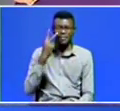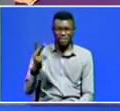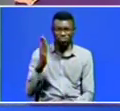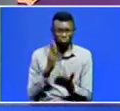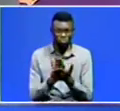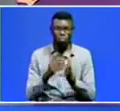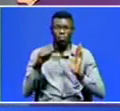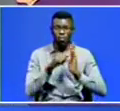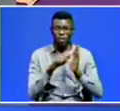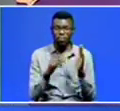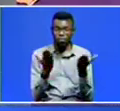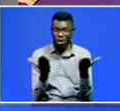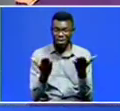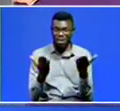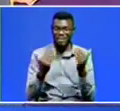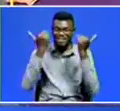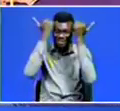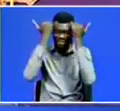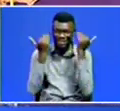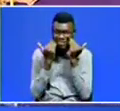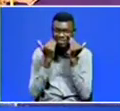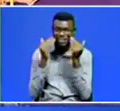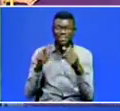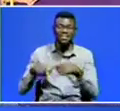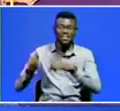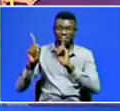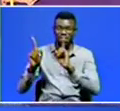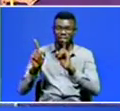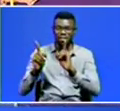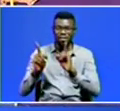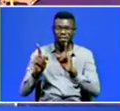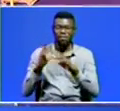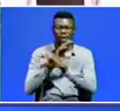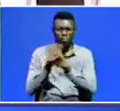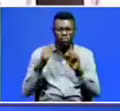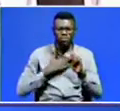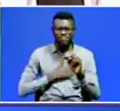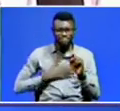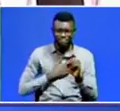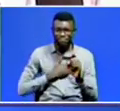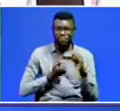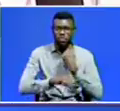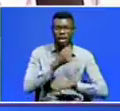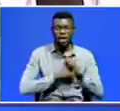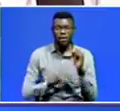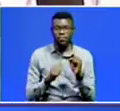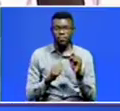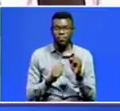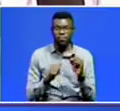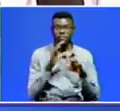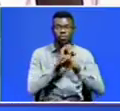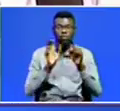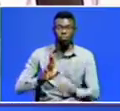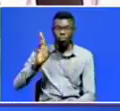been visited by judiciary and Your Excellency. Please take action. Rais Uhuru Kenyatta